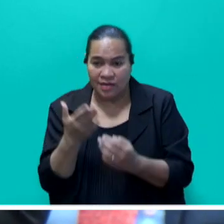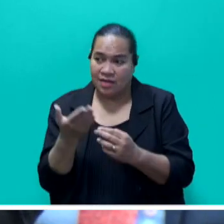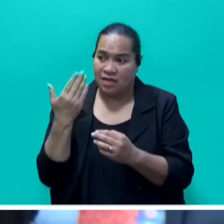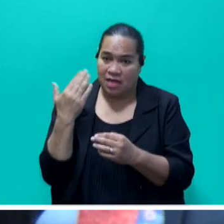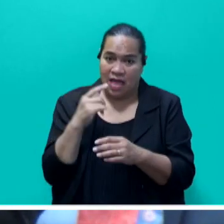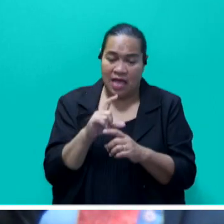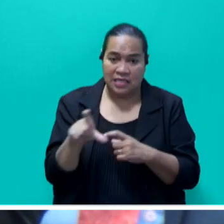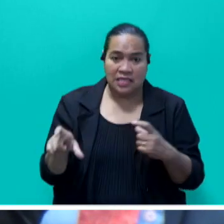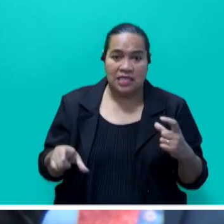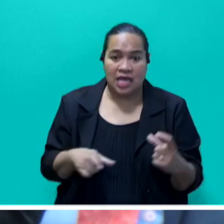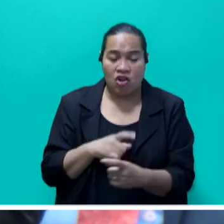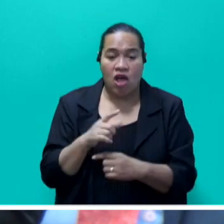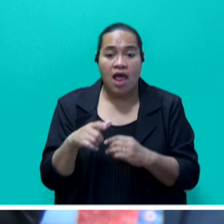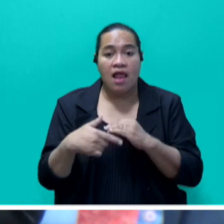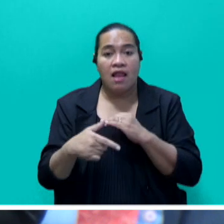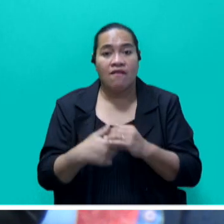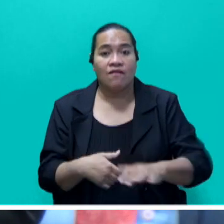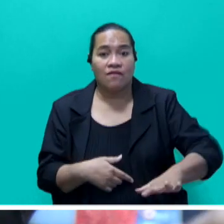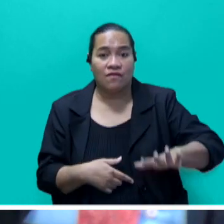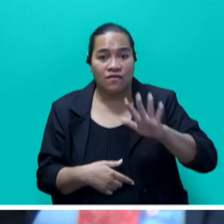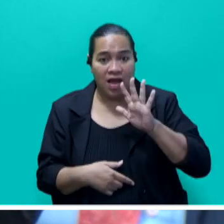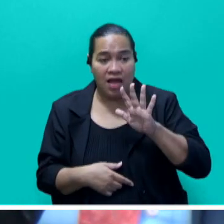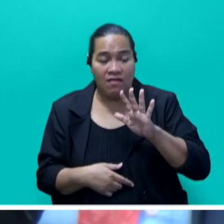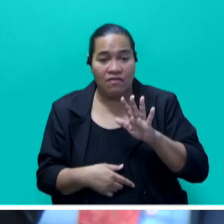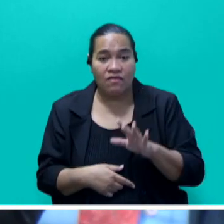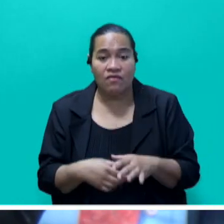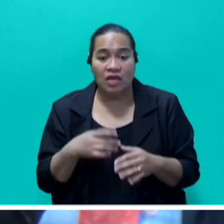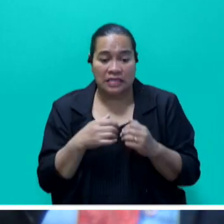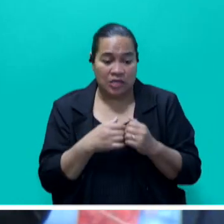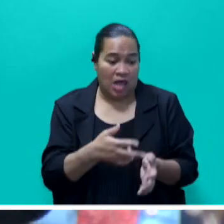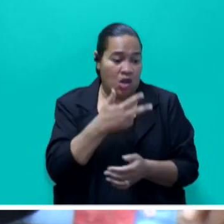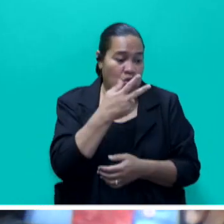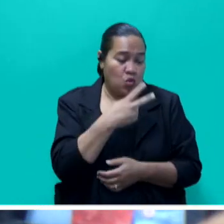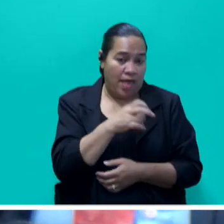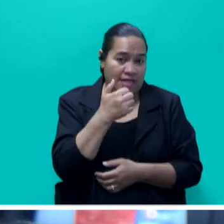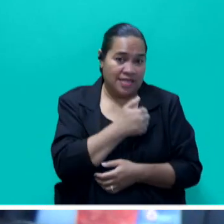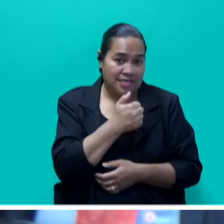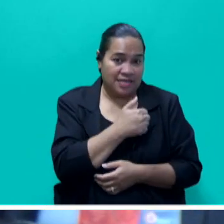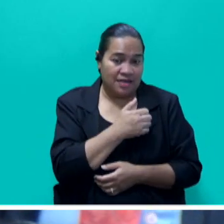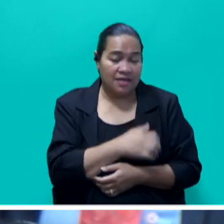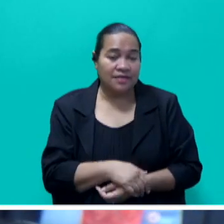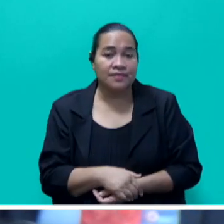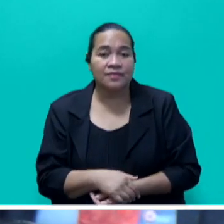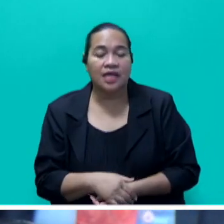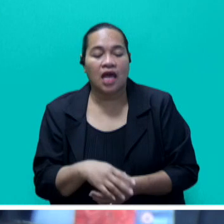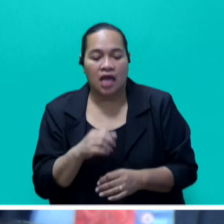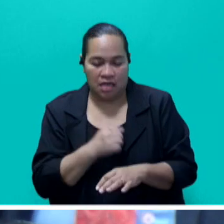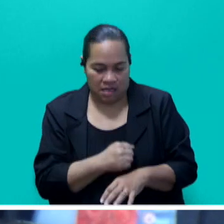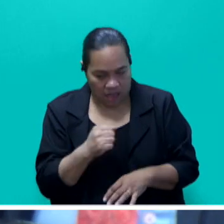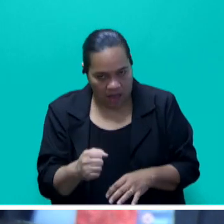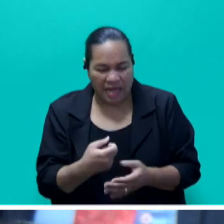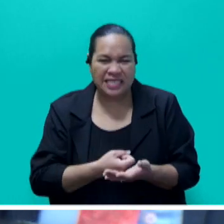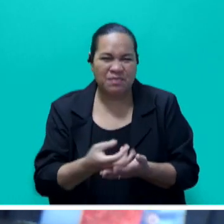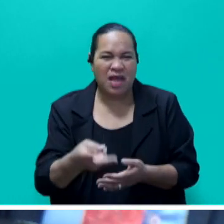cyclone, Category 5 cyclone that we had, starting from 2016, from 2016, the government has spent more